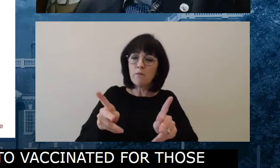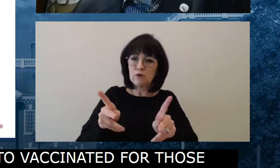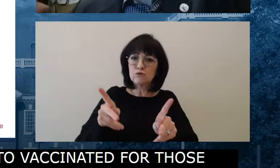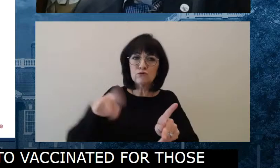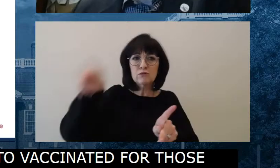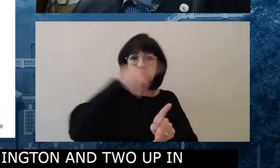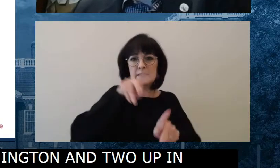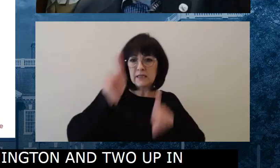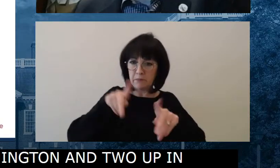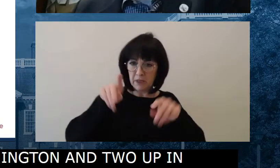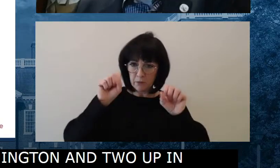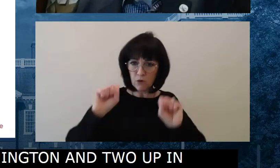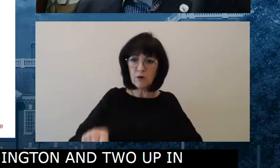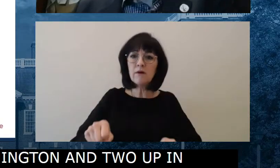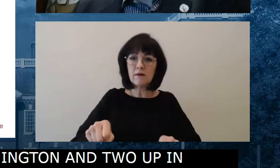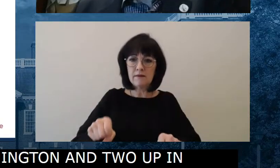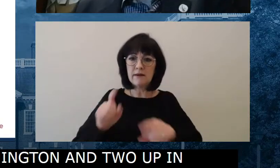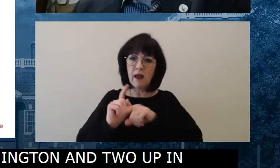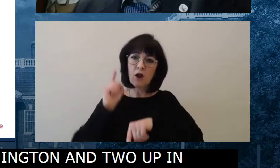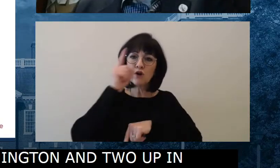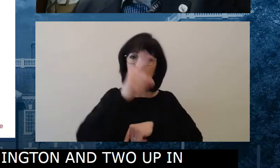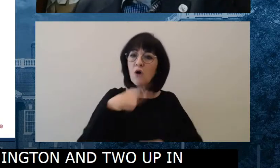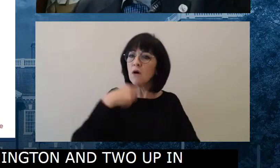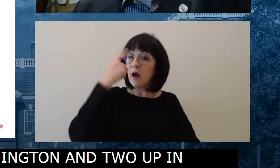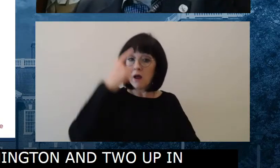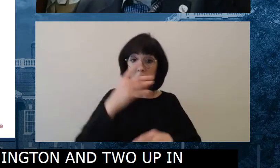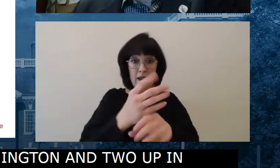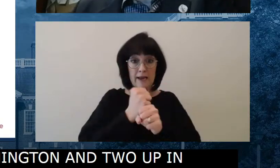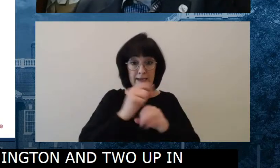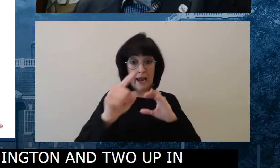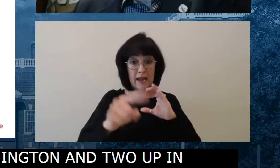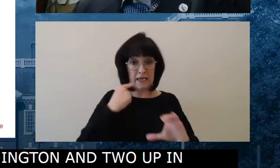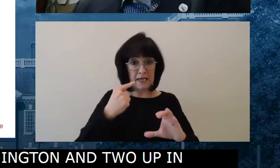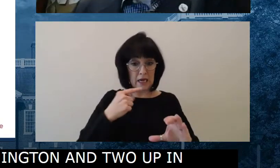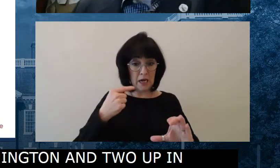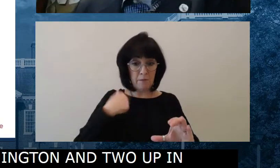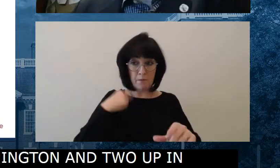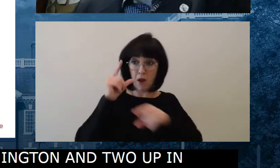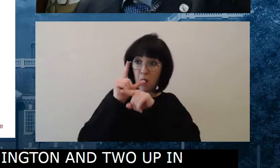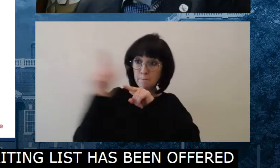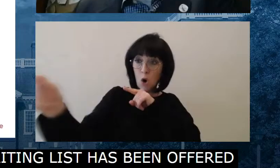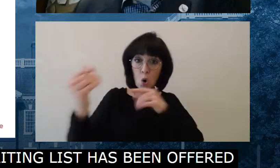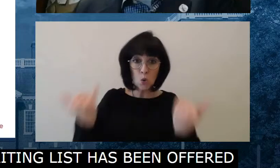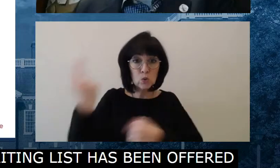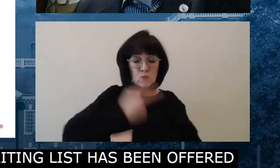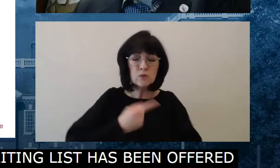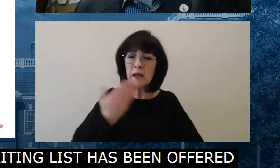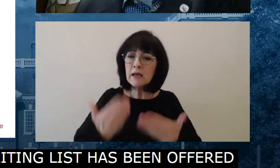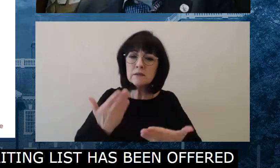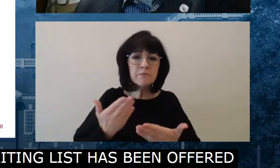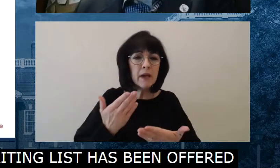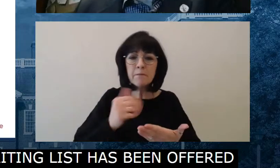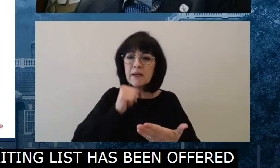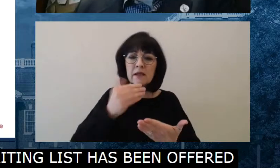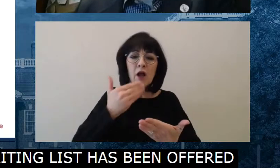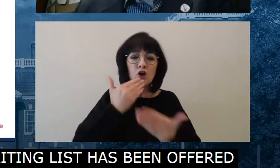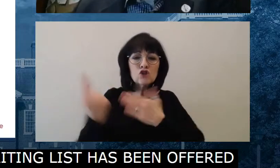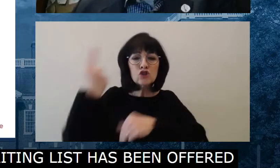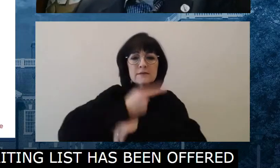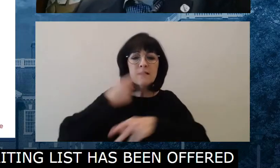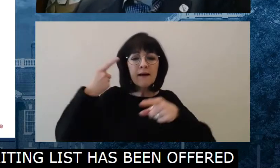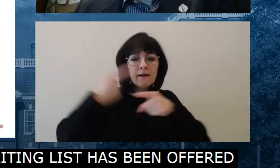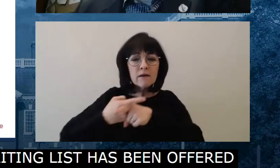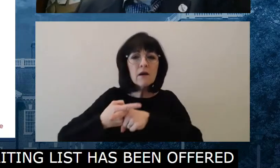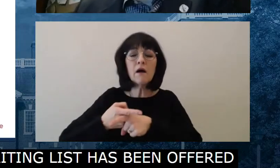know everybody can't jump out and get it right when they get that email, but we're committed to keeping these events going for the next few weeks as